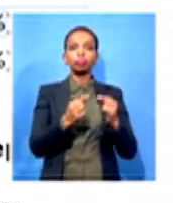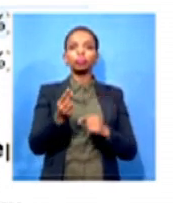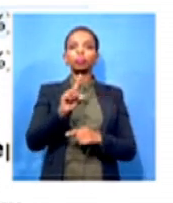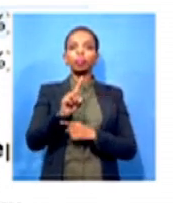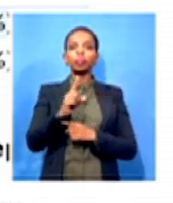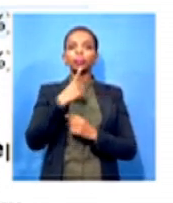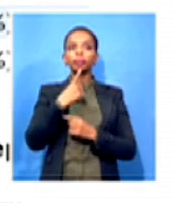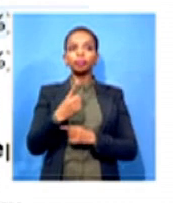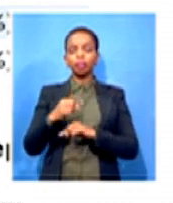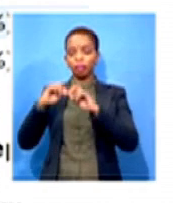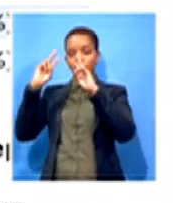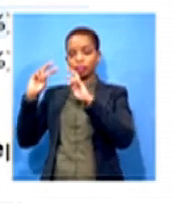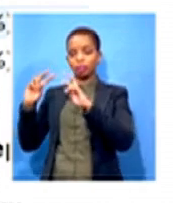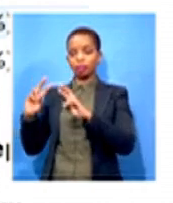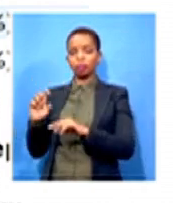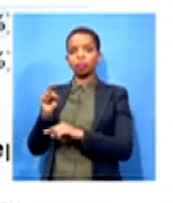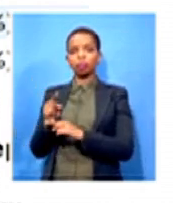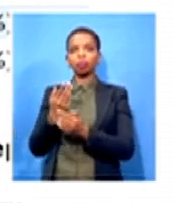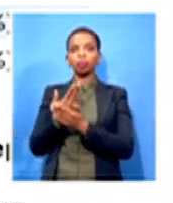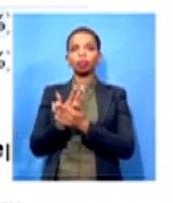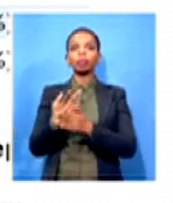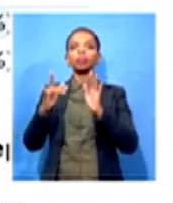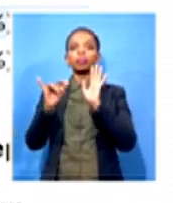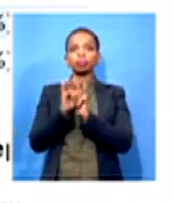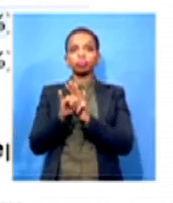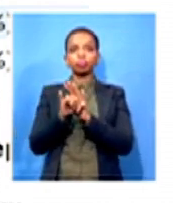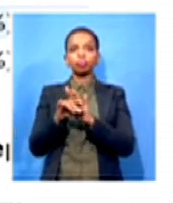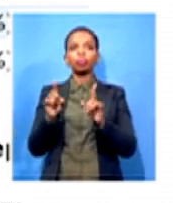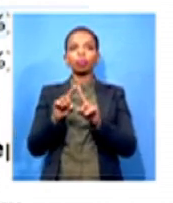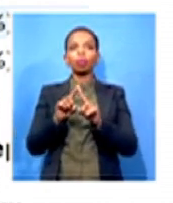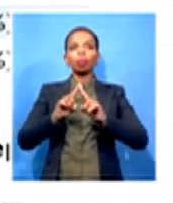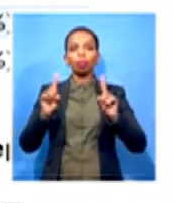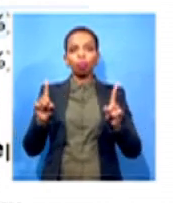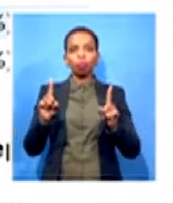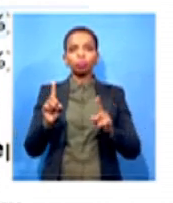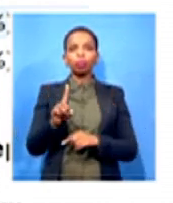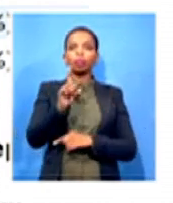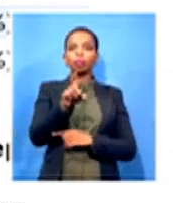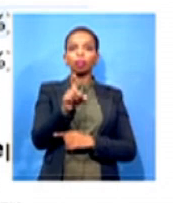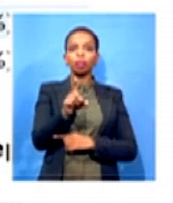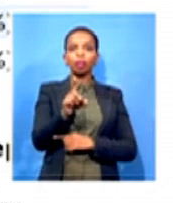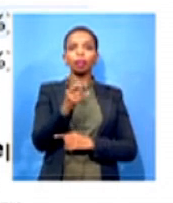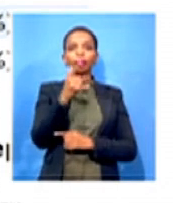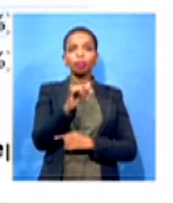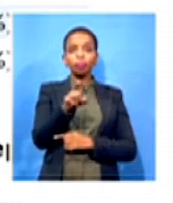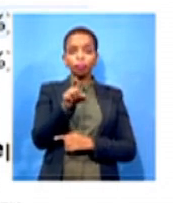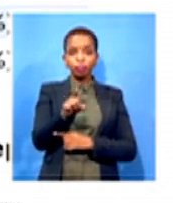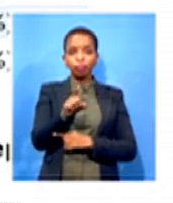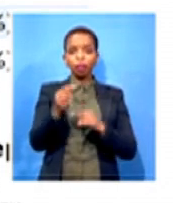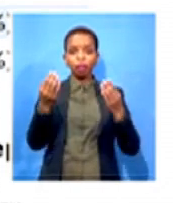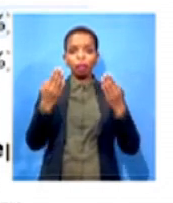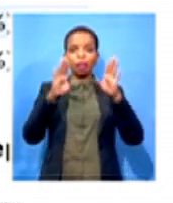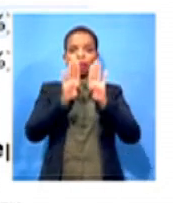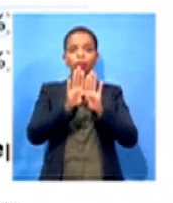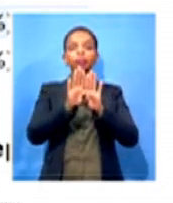course, they implemented a lockdown. So with the second survey after the lockdown, we can see again the children less than 10